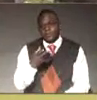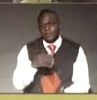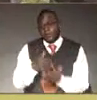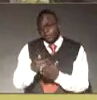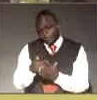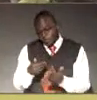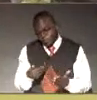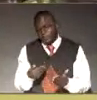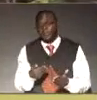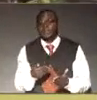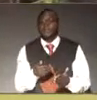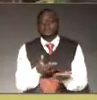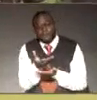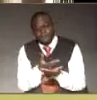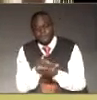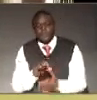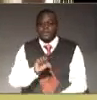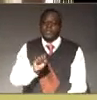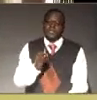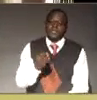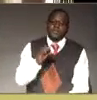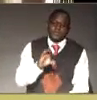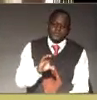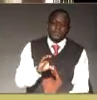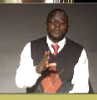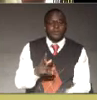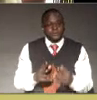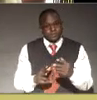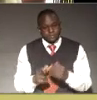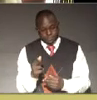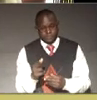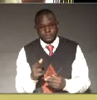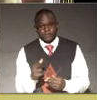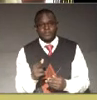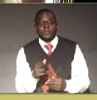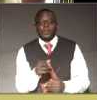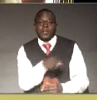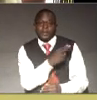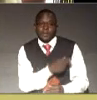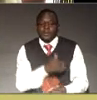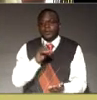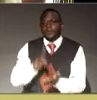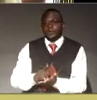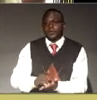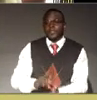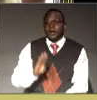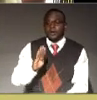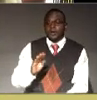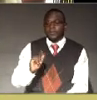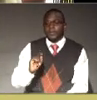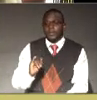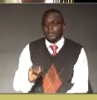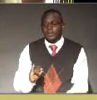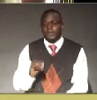the interface with SFC soldiers, President Museveni commissioned the new Patients Admission Wing of Dr. Ronald Bata Memorial Hospital